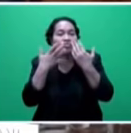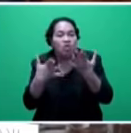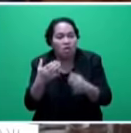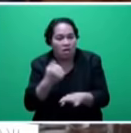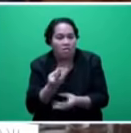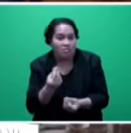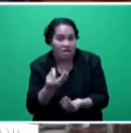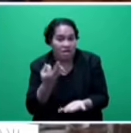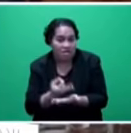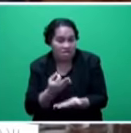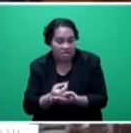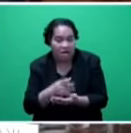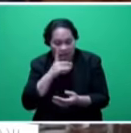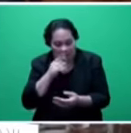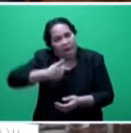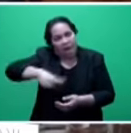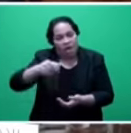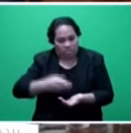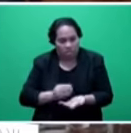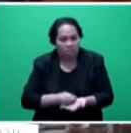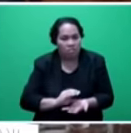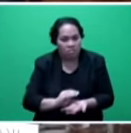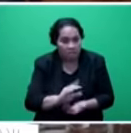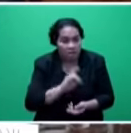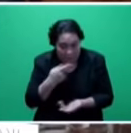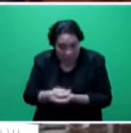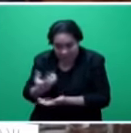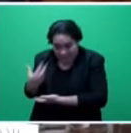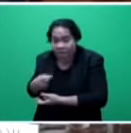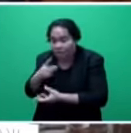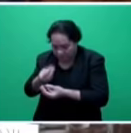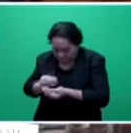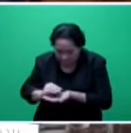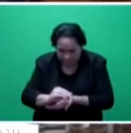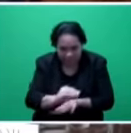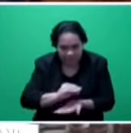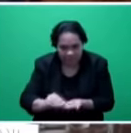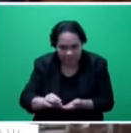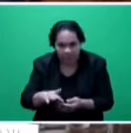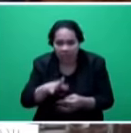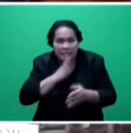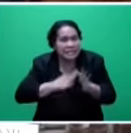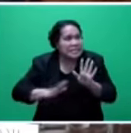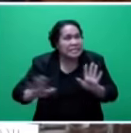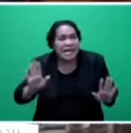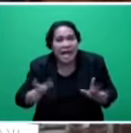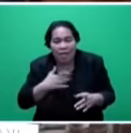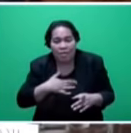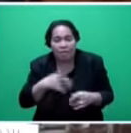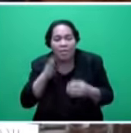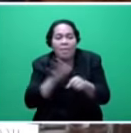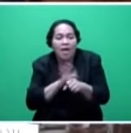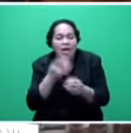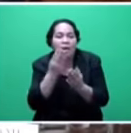may only be released if money is available. It is a sign of desperation to make the budget look